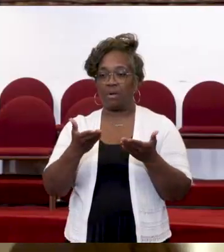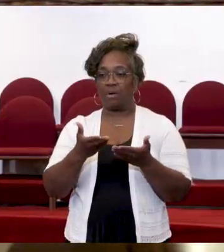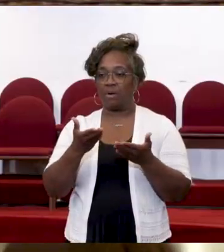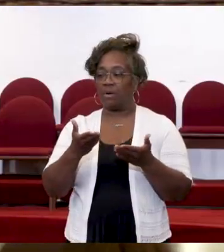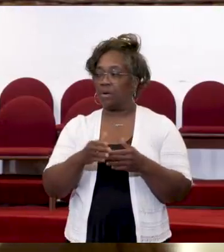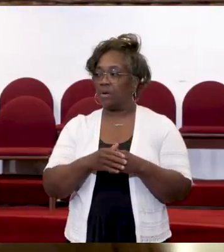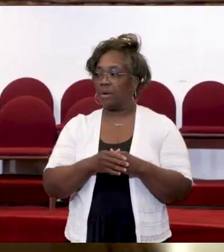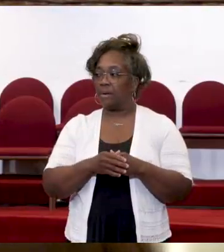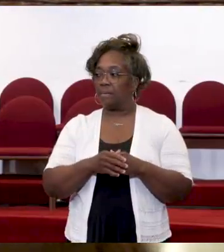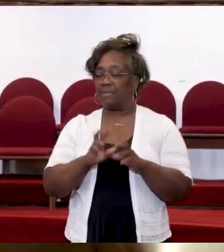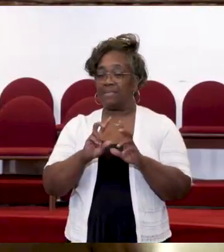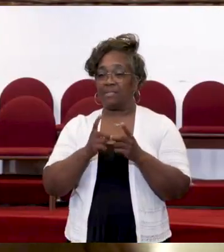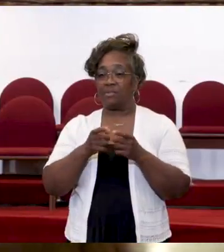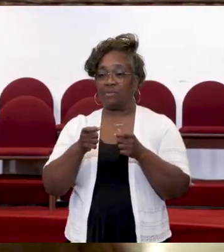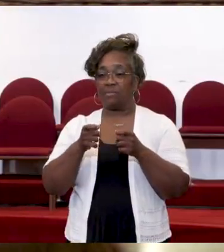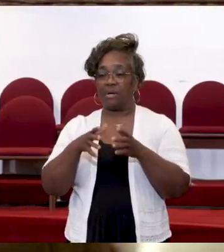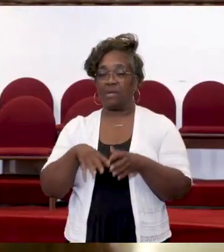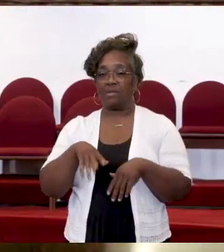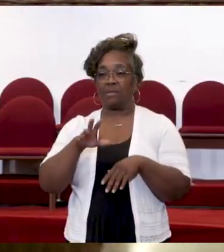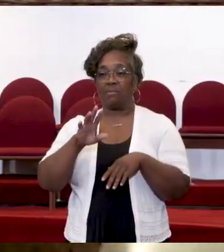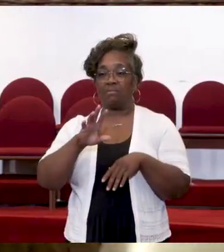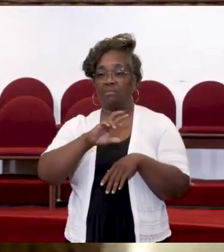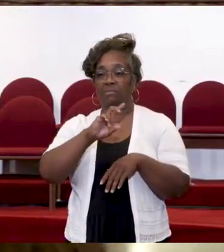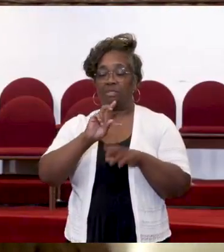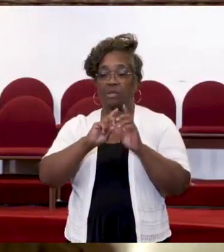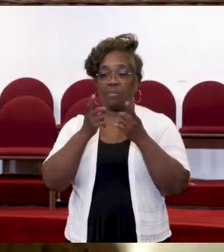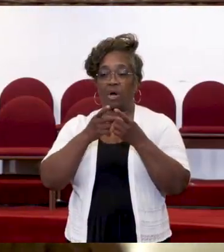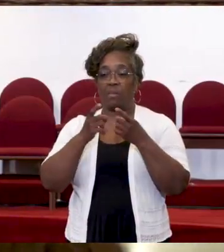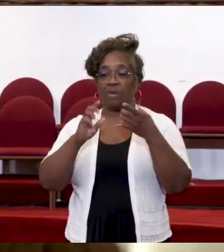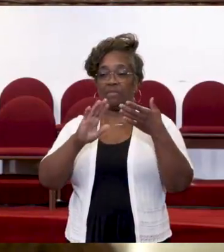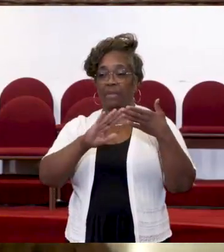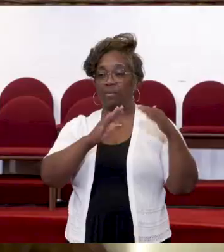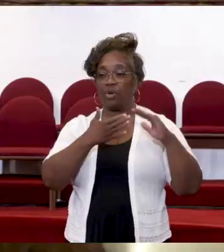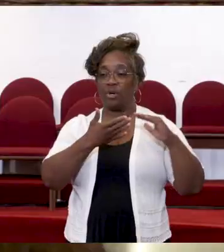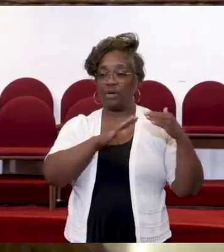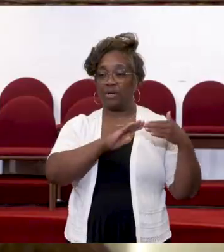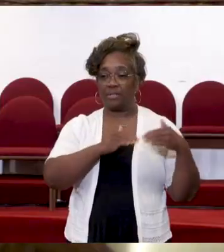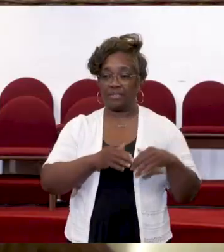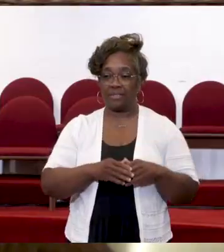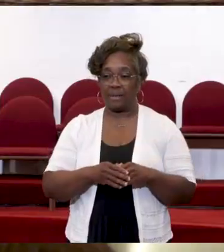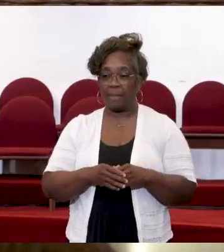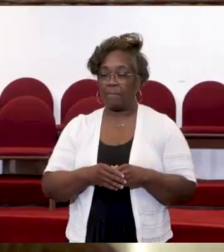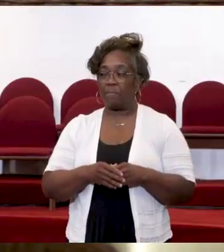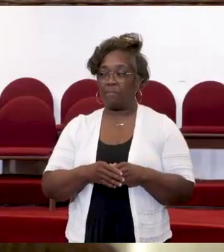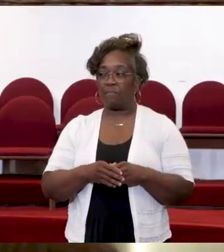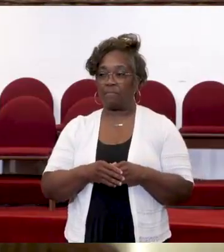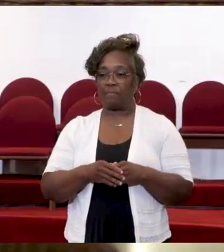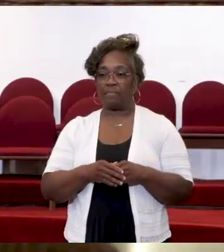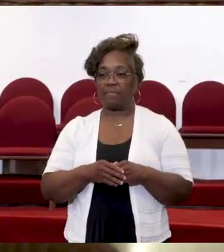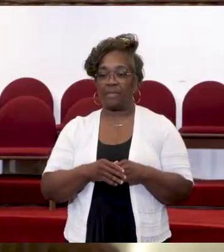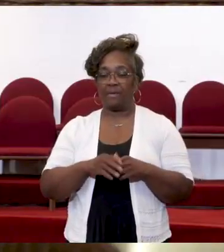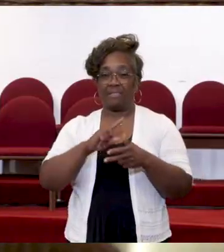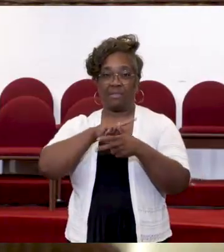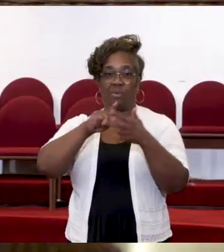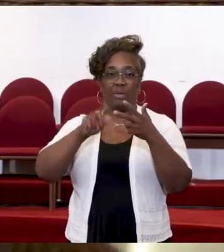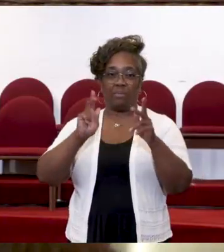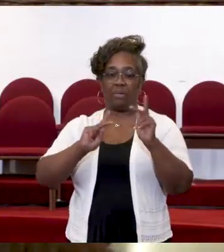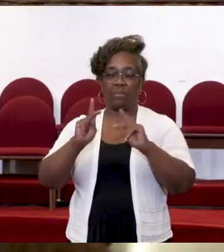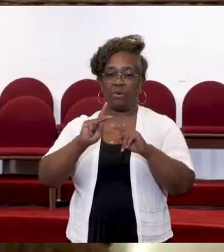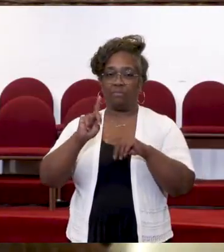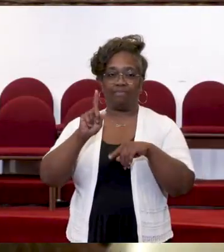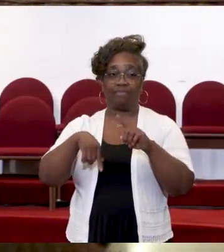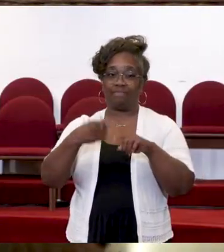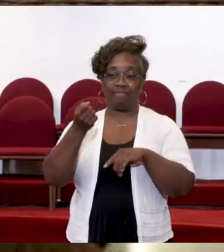District 3 Manager with the Department of Neighborhoods. Honored to serve you all. I have a dynamic team. I serve alongside Kenzie